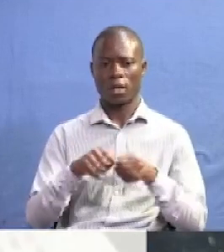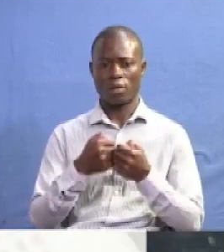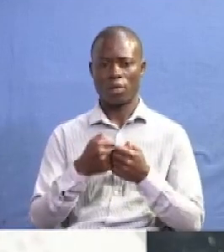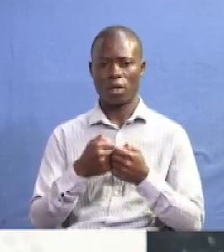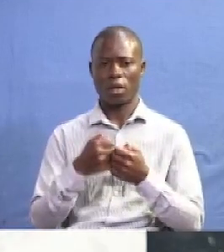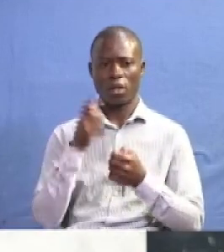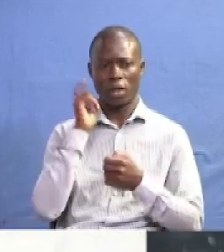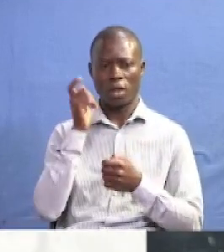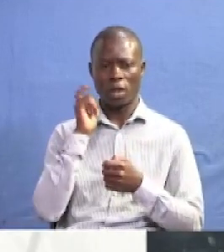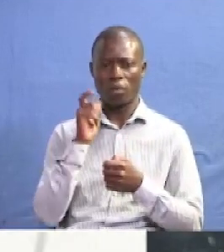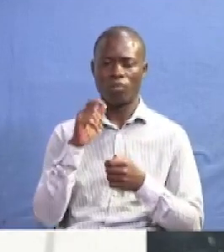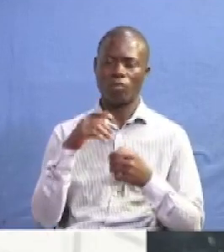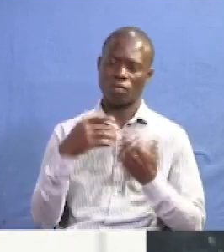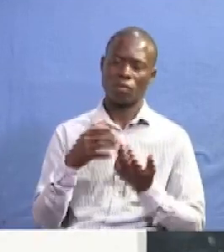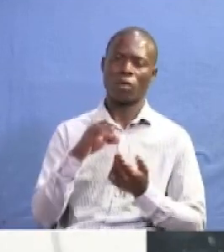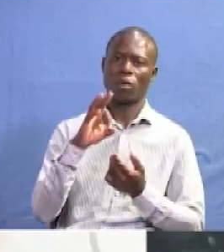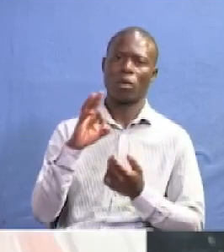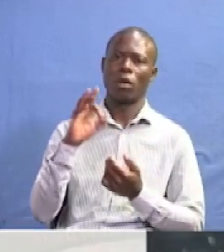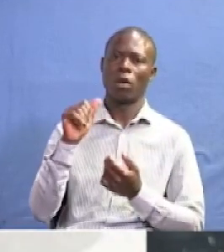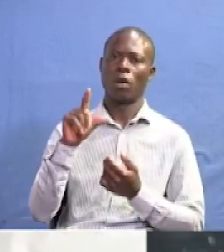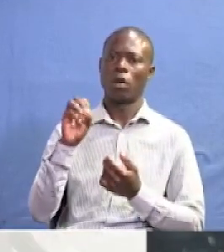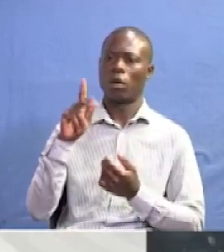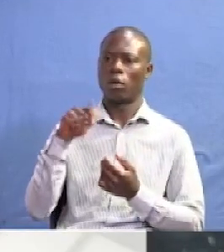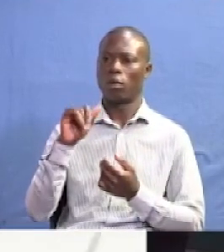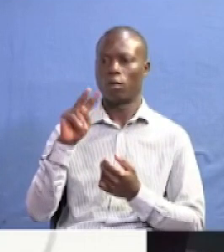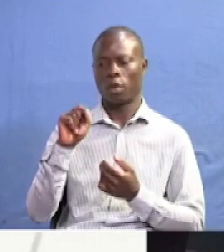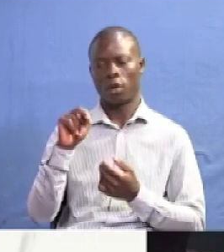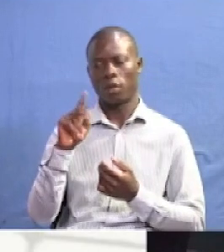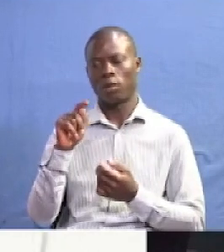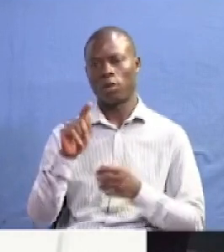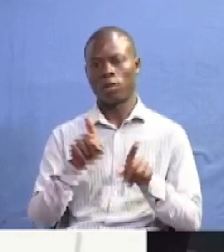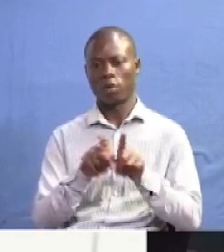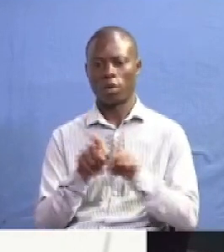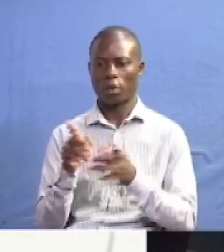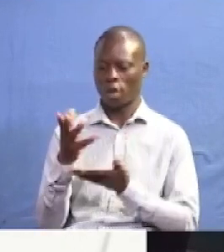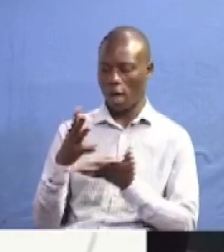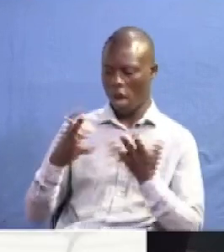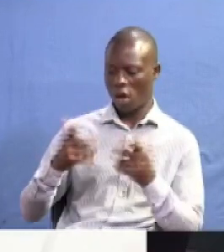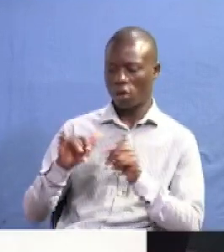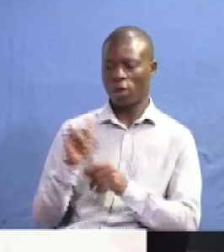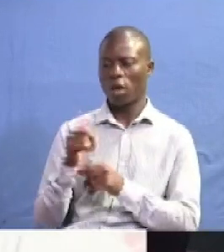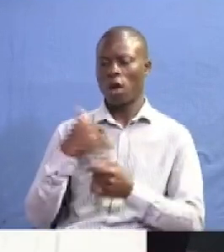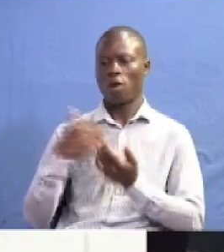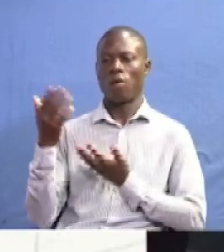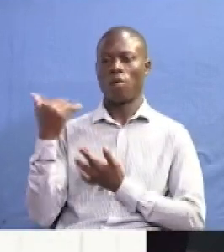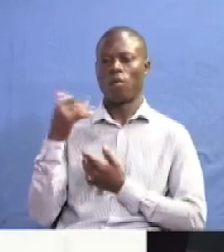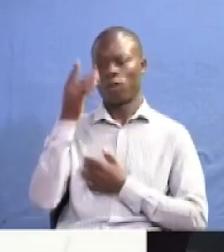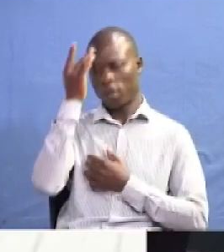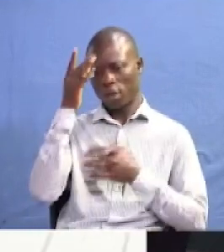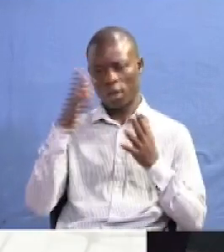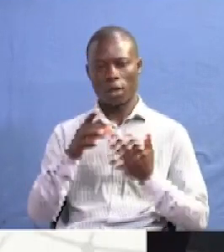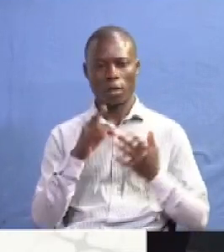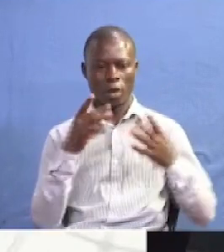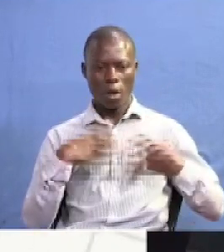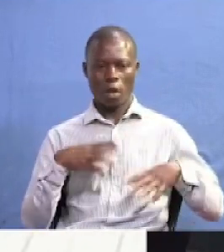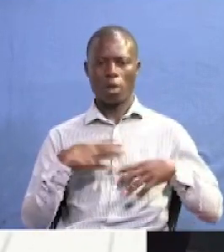ovaries or their fallopian tubes, they may have challenges getting pregnant. However, there is hope for the endometriosis patients